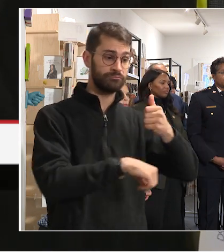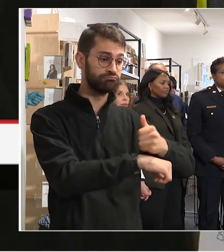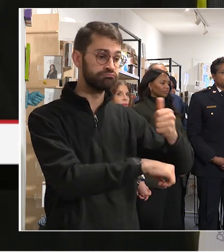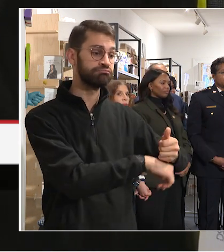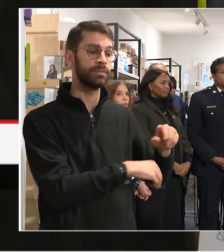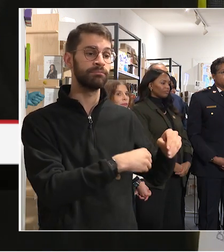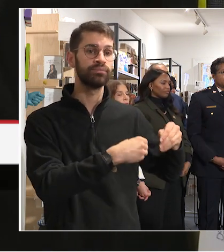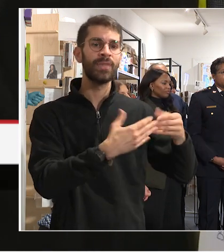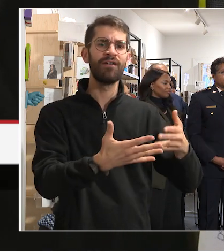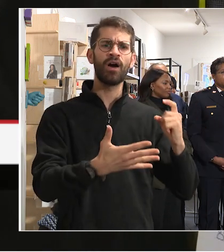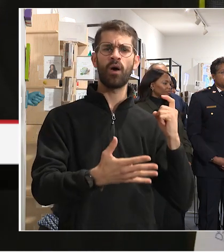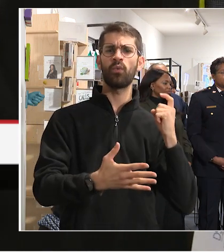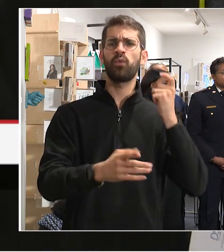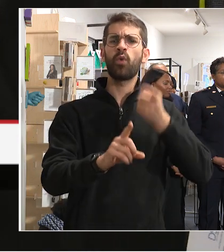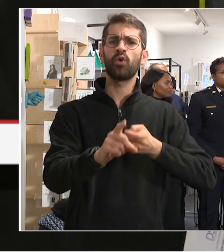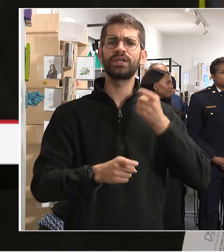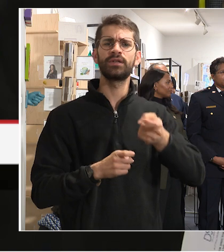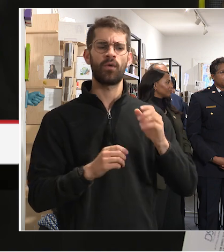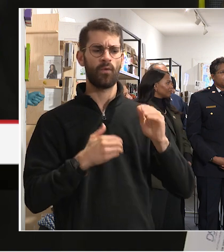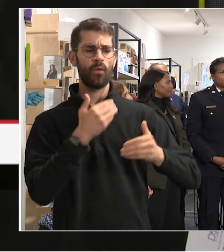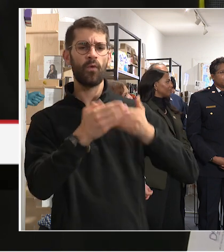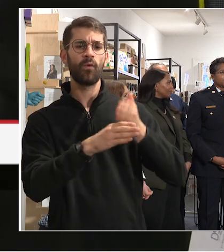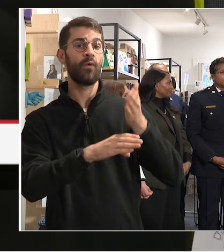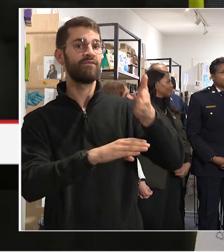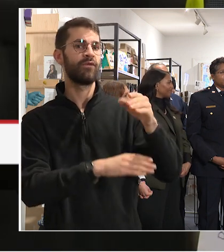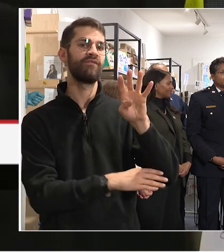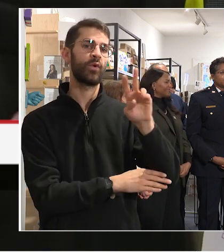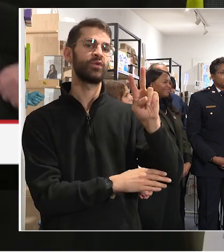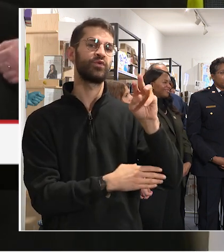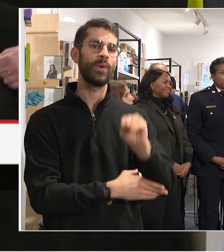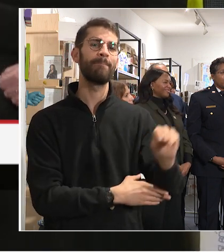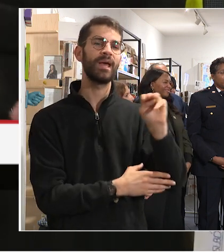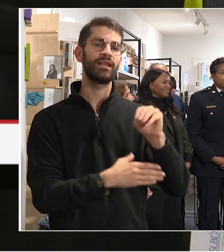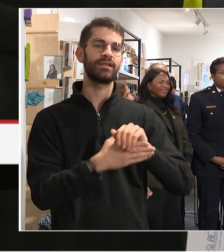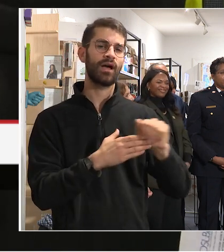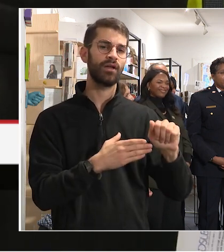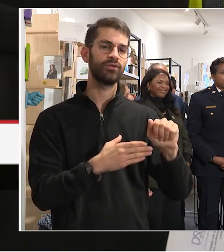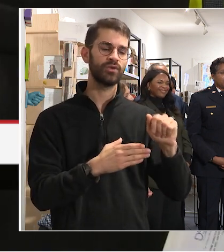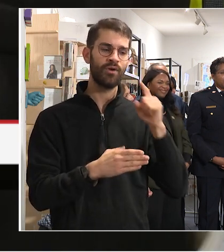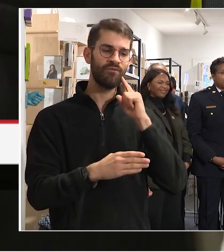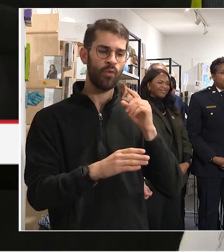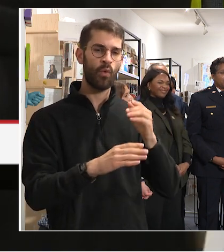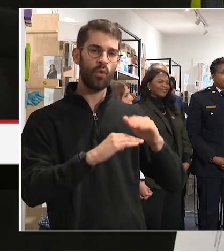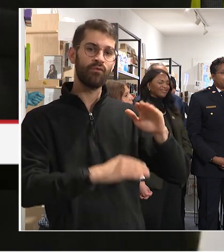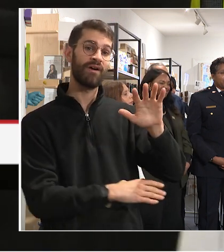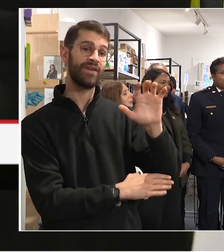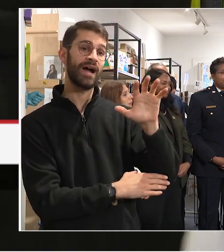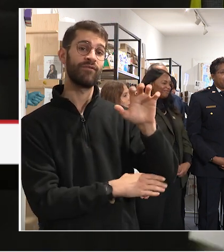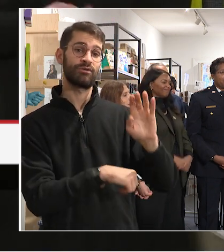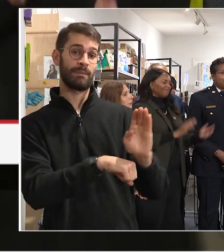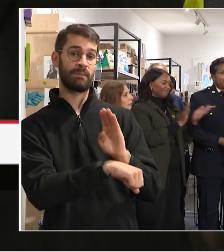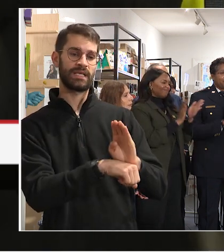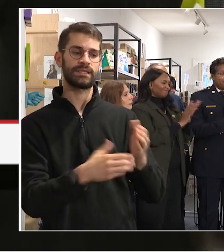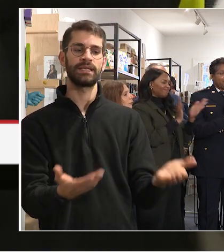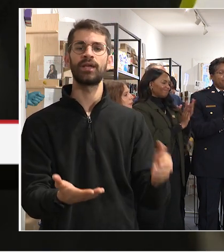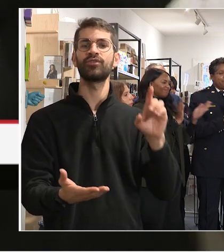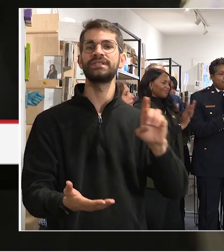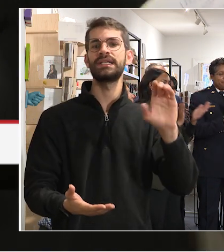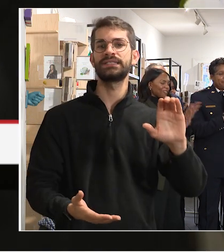this, over $42 million to more than 500 businesses in the